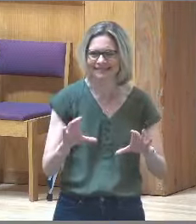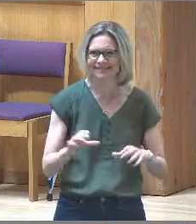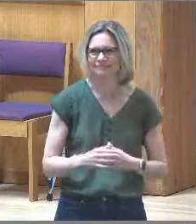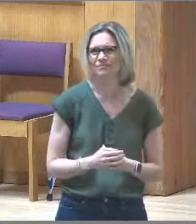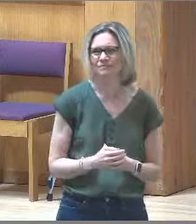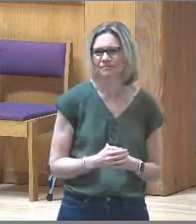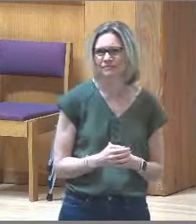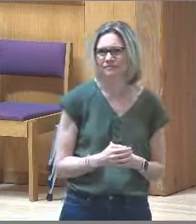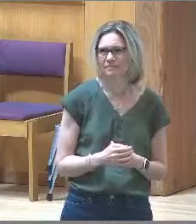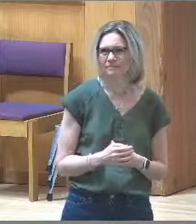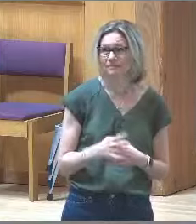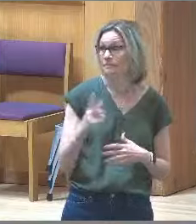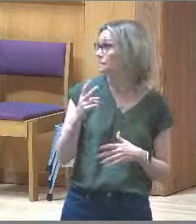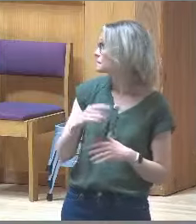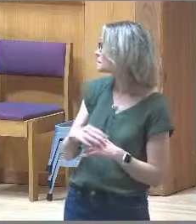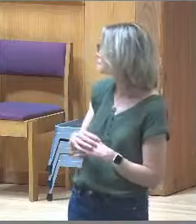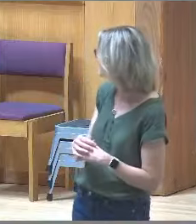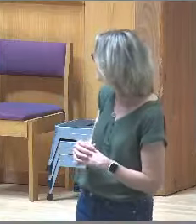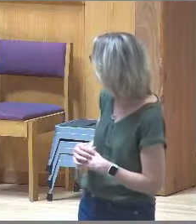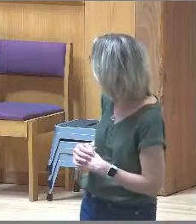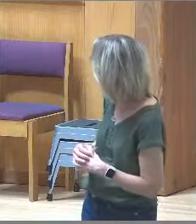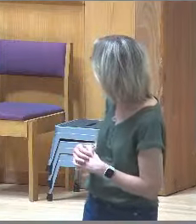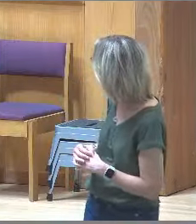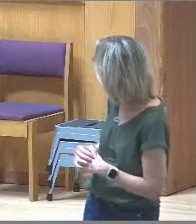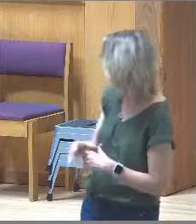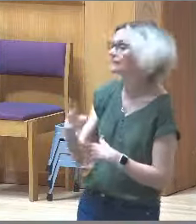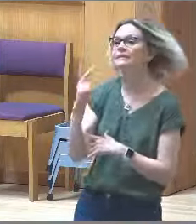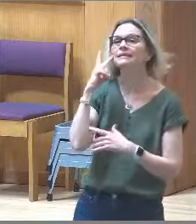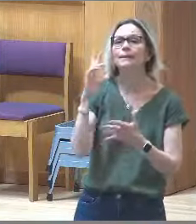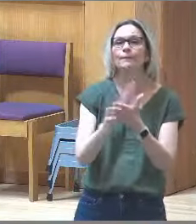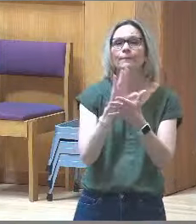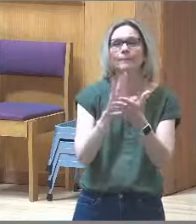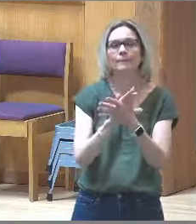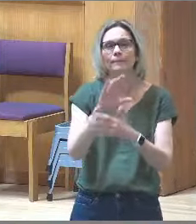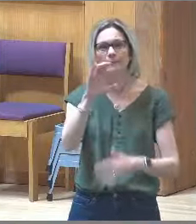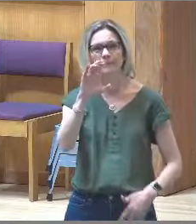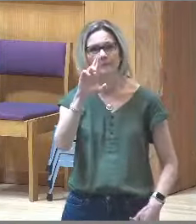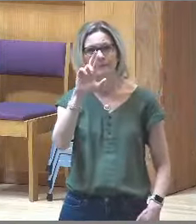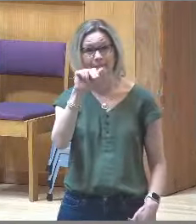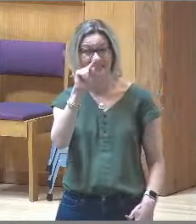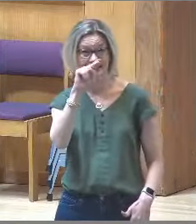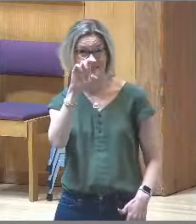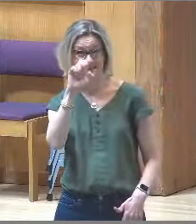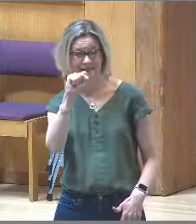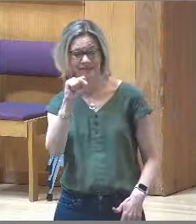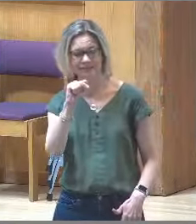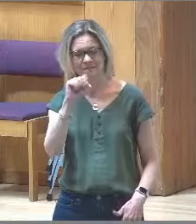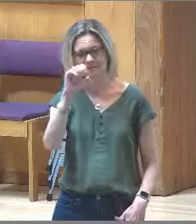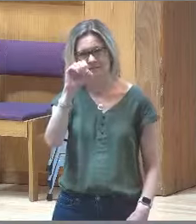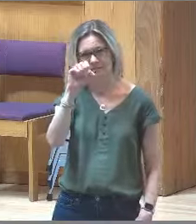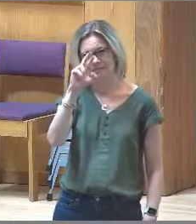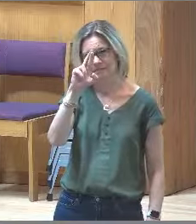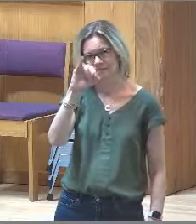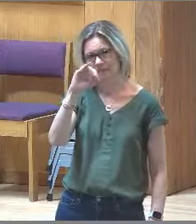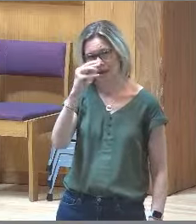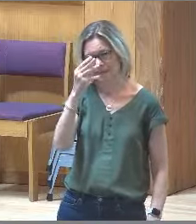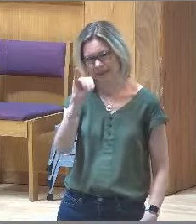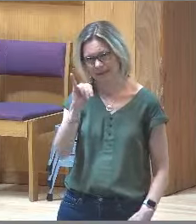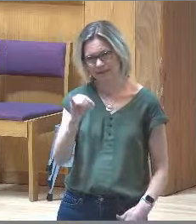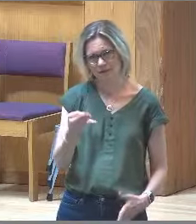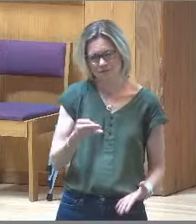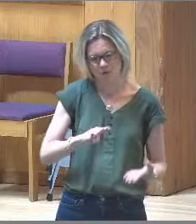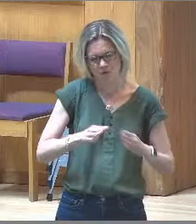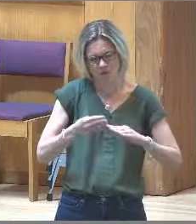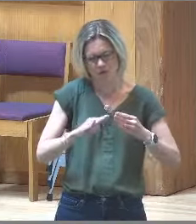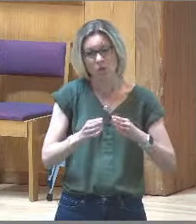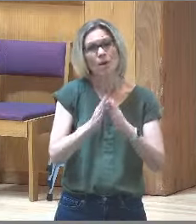see the cranes here that I have here on the table? These are the cranes that I hope that will remind us that when we pray, is